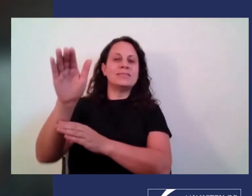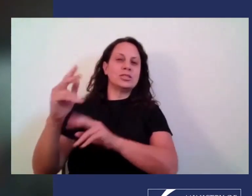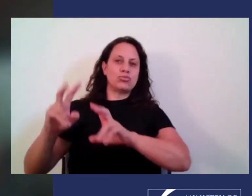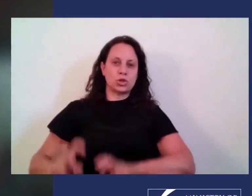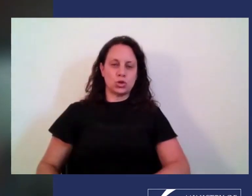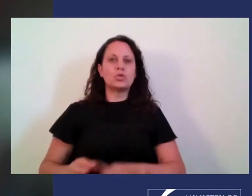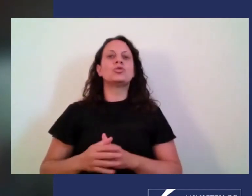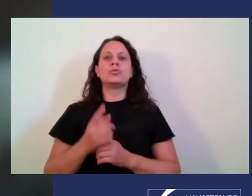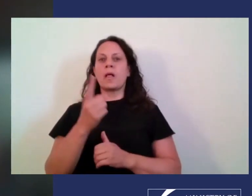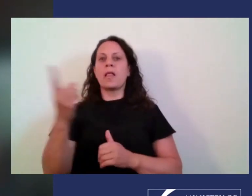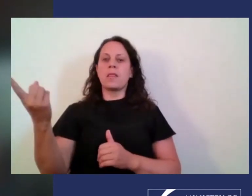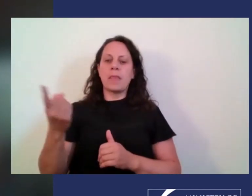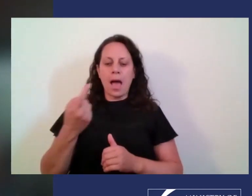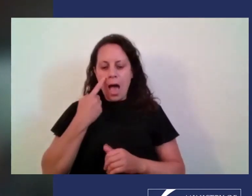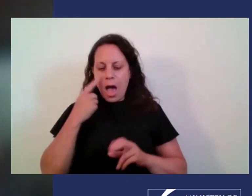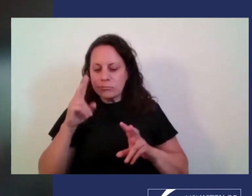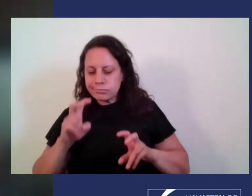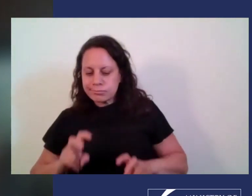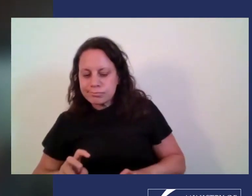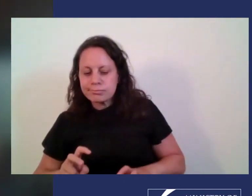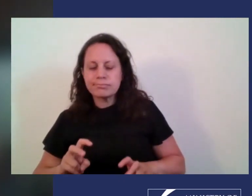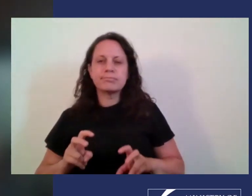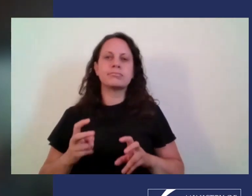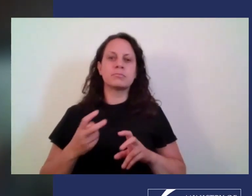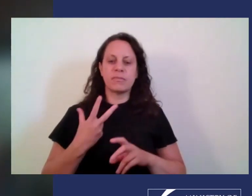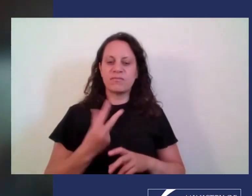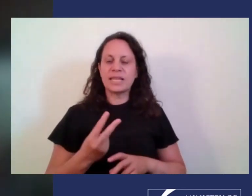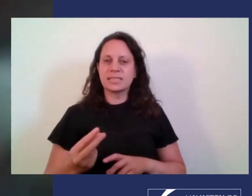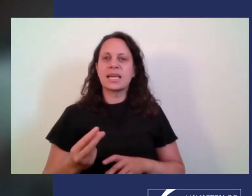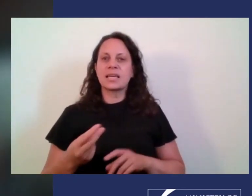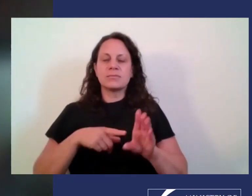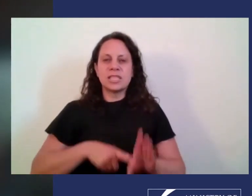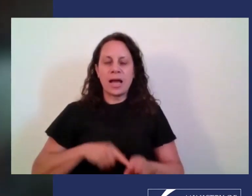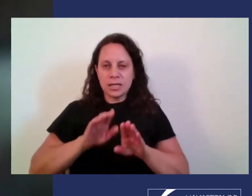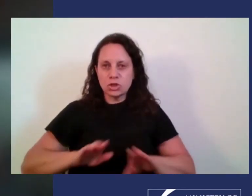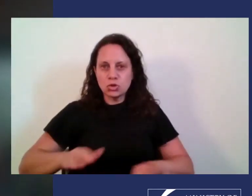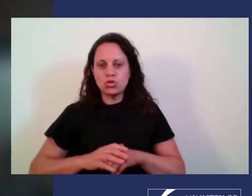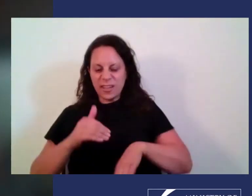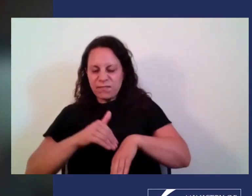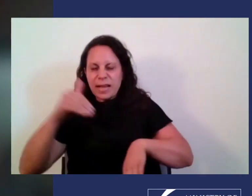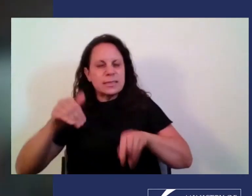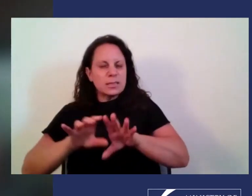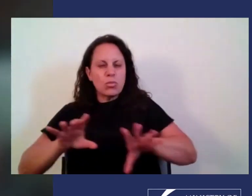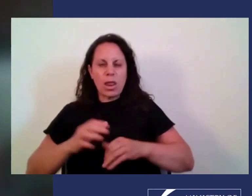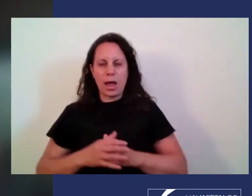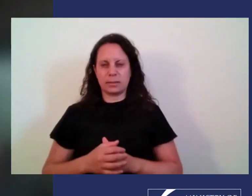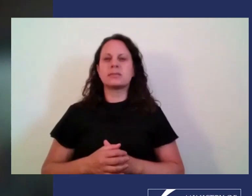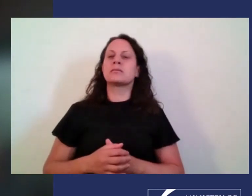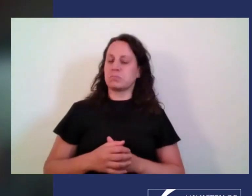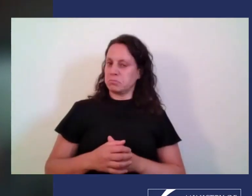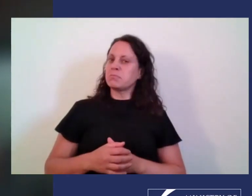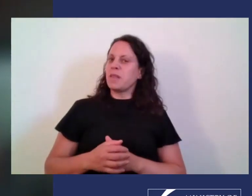at vaccinating and studying the effects on younger children, and it's likely to, I guess, make its way